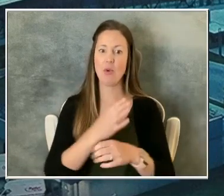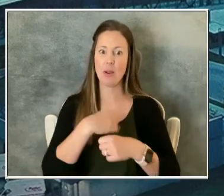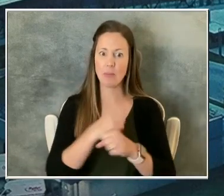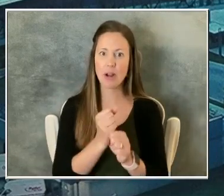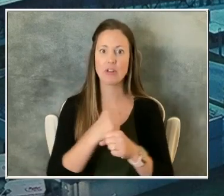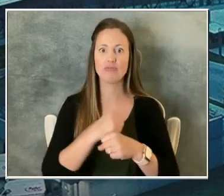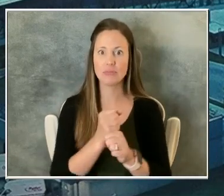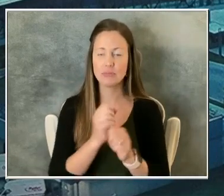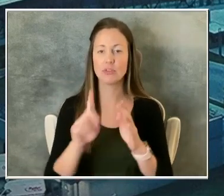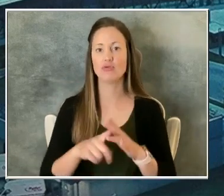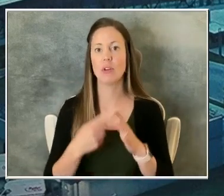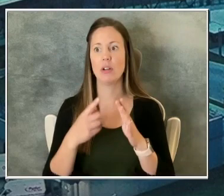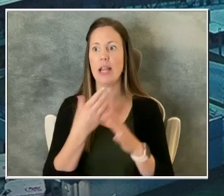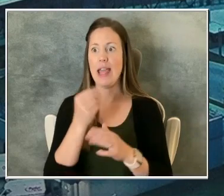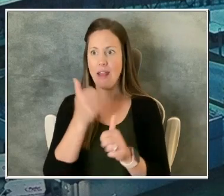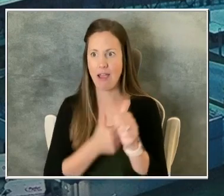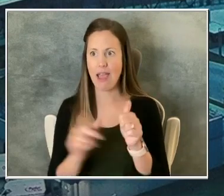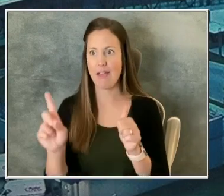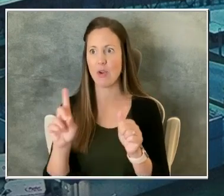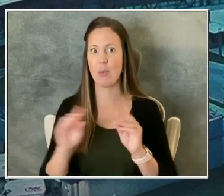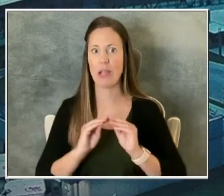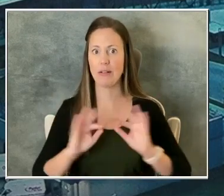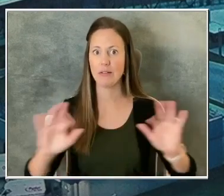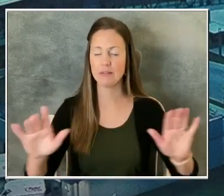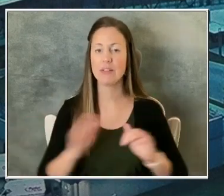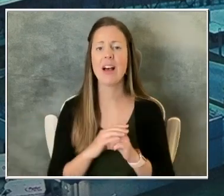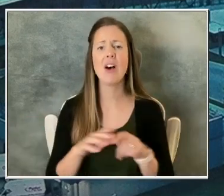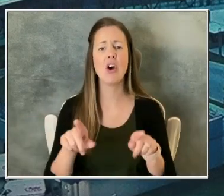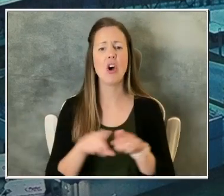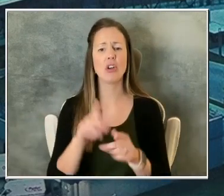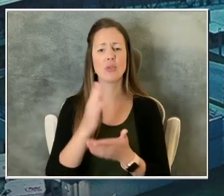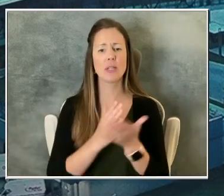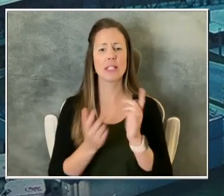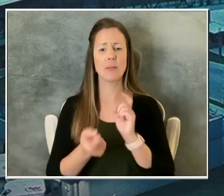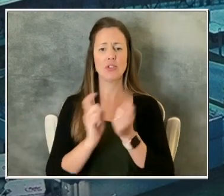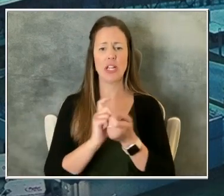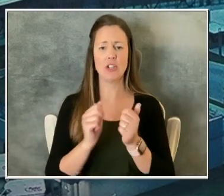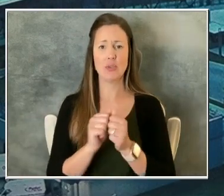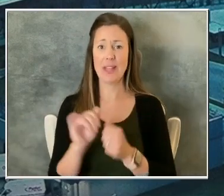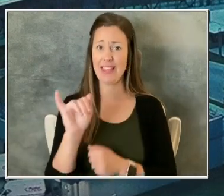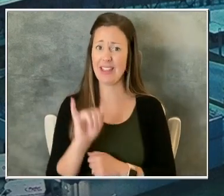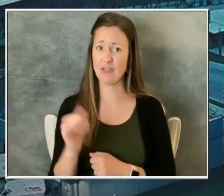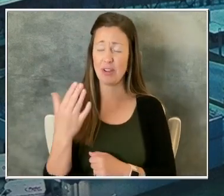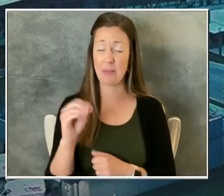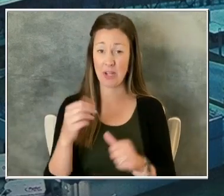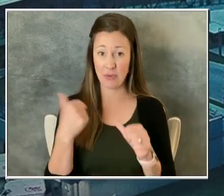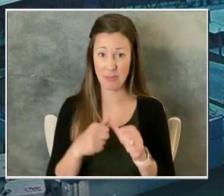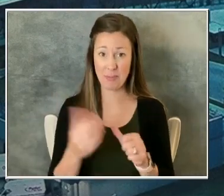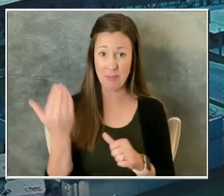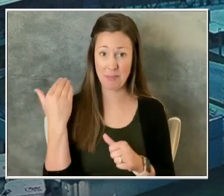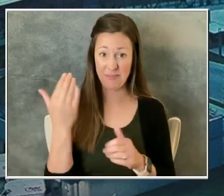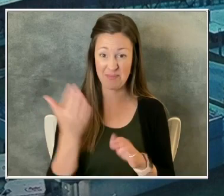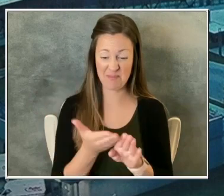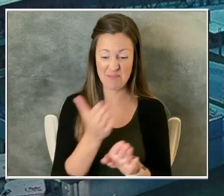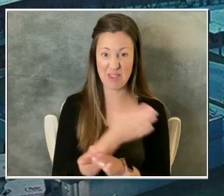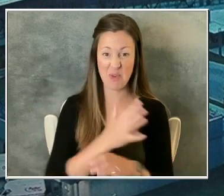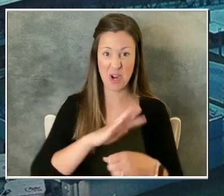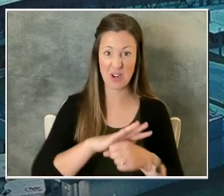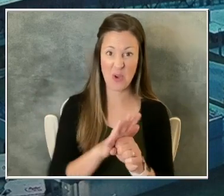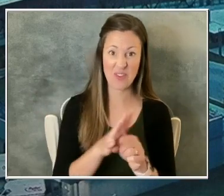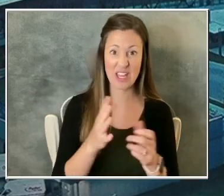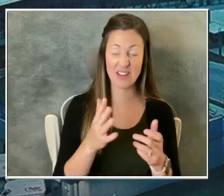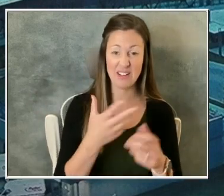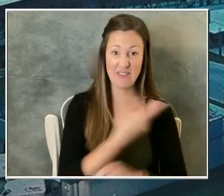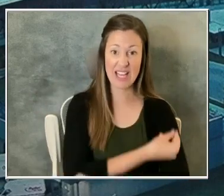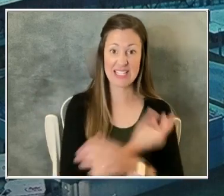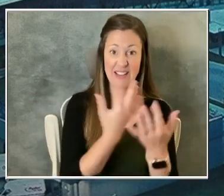everywhere. B, there's been some changes around insurance, remember, because before COVID vaccinations were always free, and now sometimes you have to go